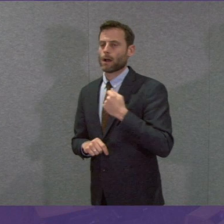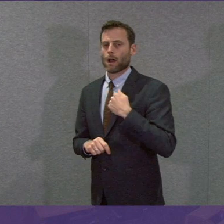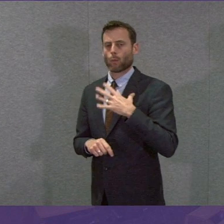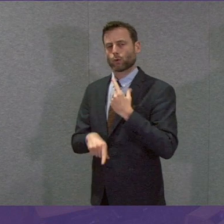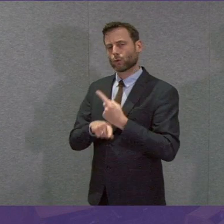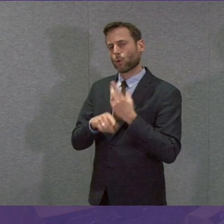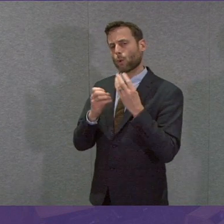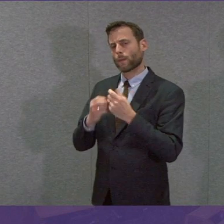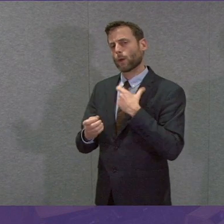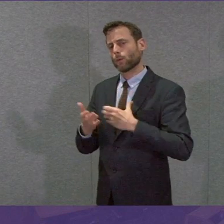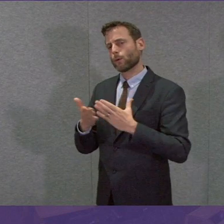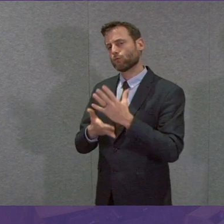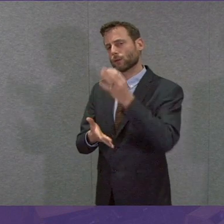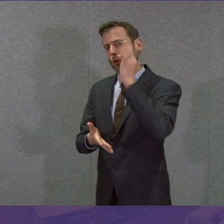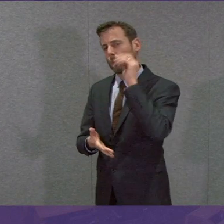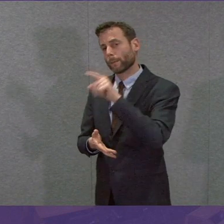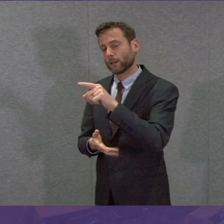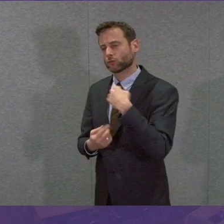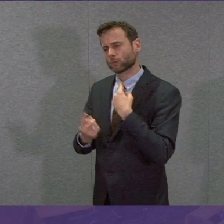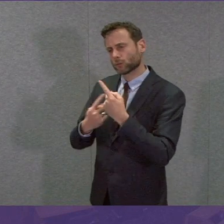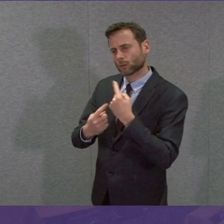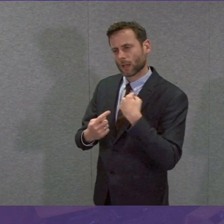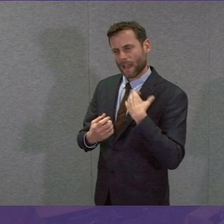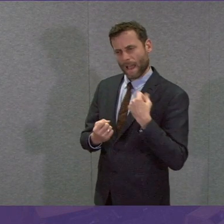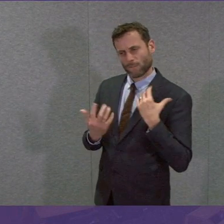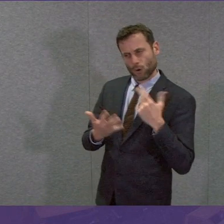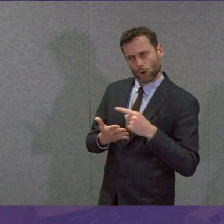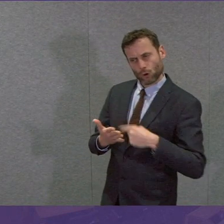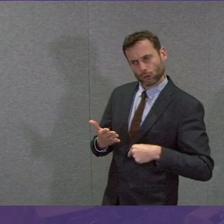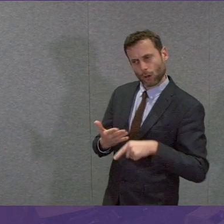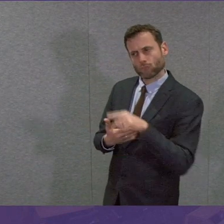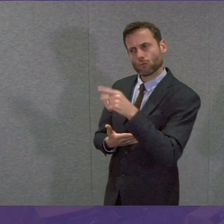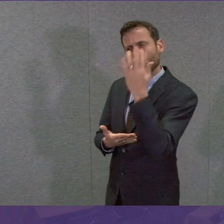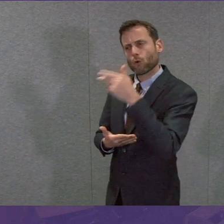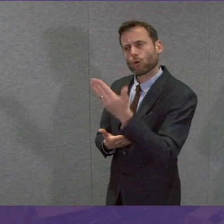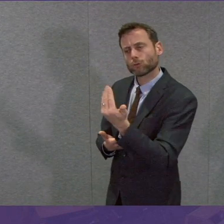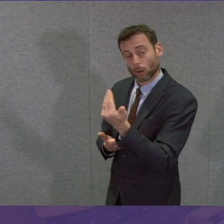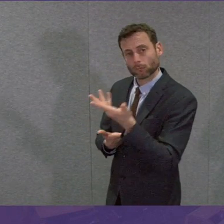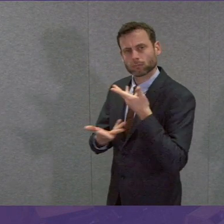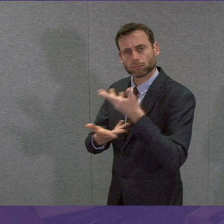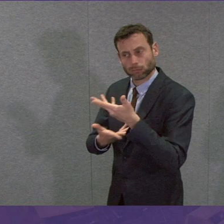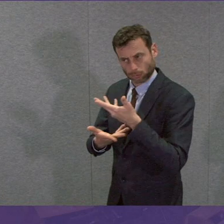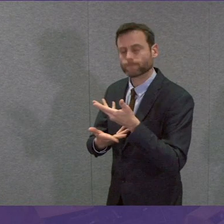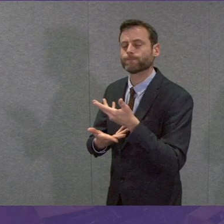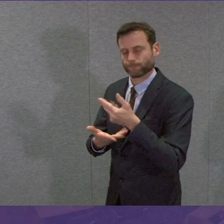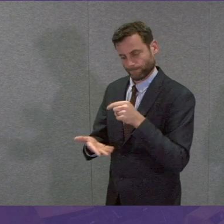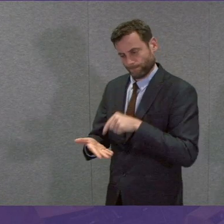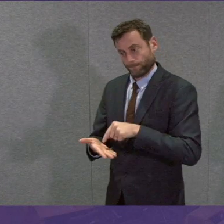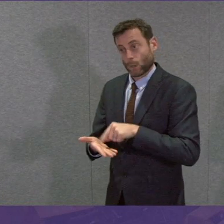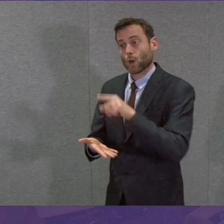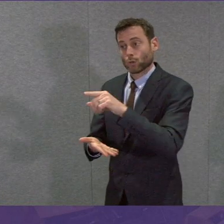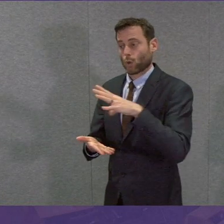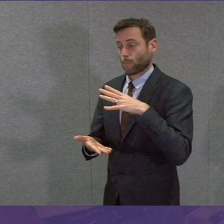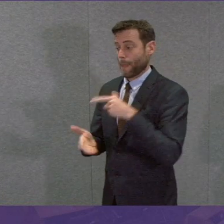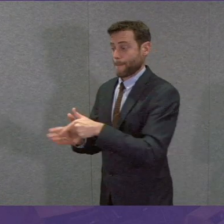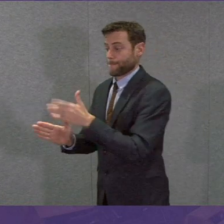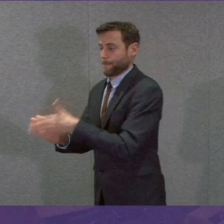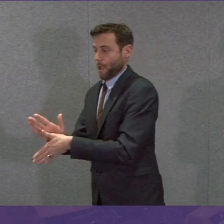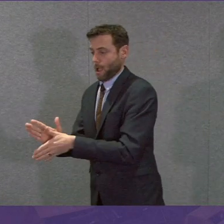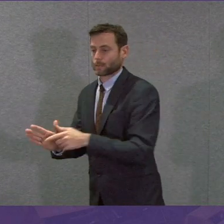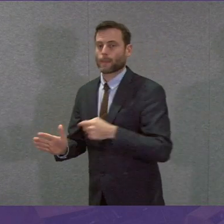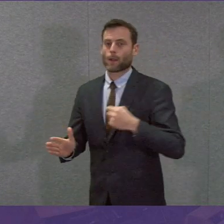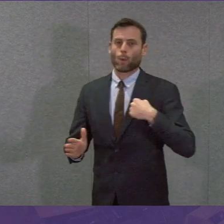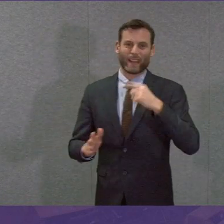to express my concern and to hear their concerns about the bill, and to make sure that we could establish connections for the next piece of legislation so that we